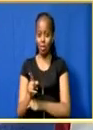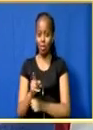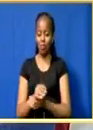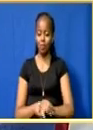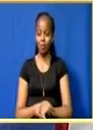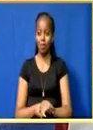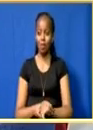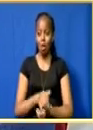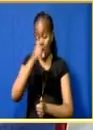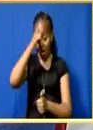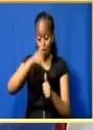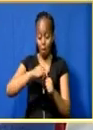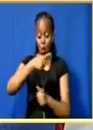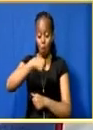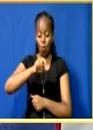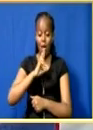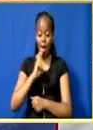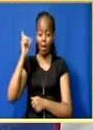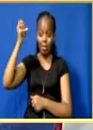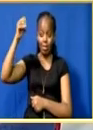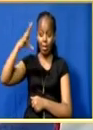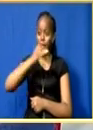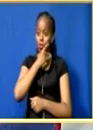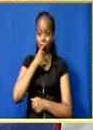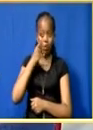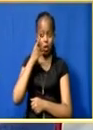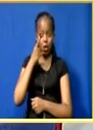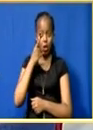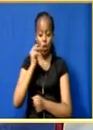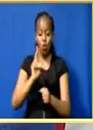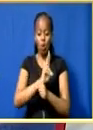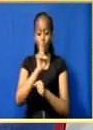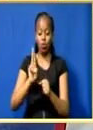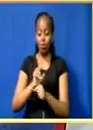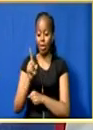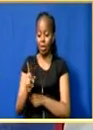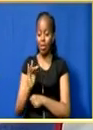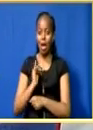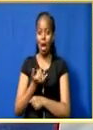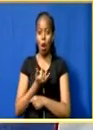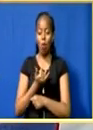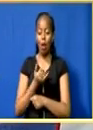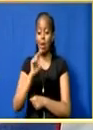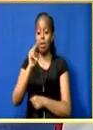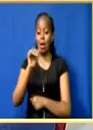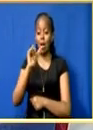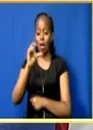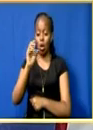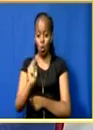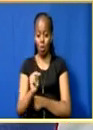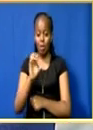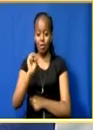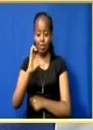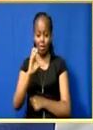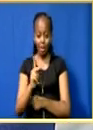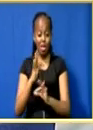Wow. Remember, we are sun drying. We're sun drying. So we are going to use this as our nylon sack. But Lana, if you have a